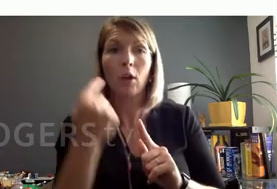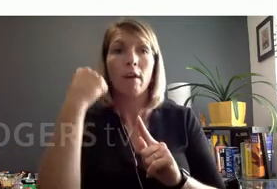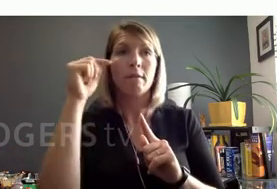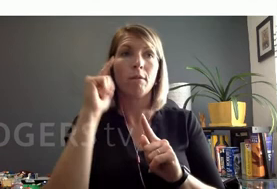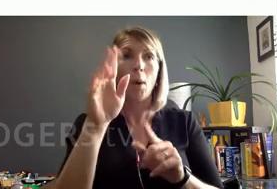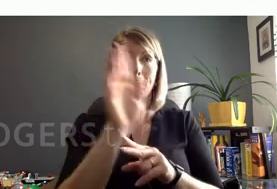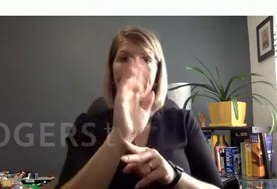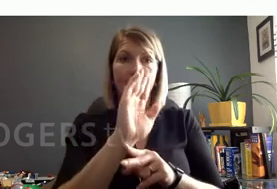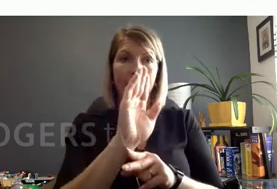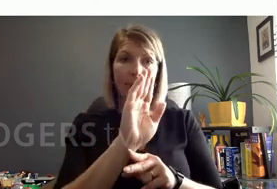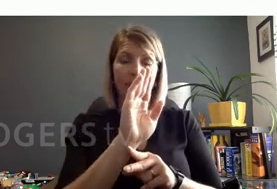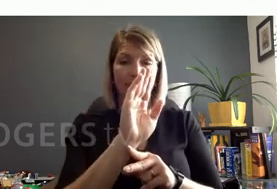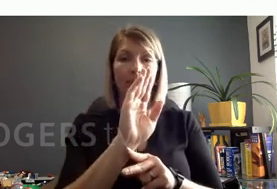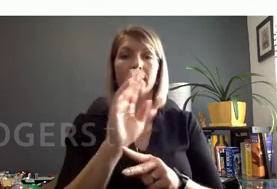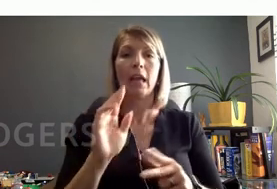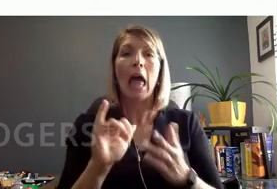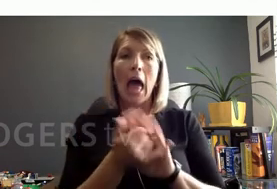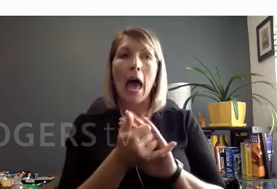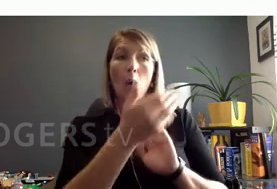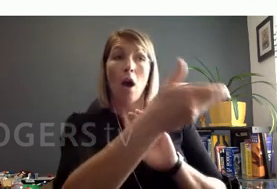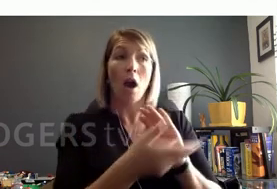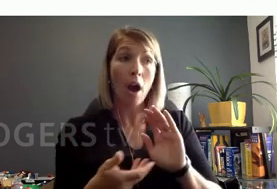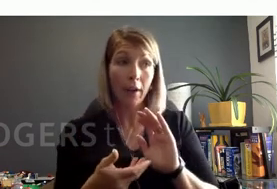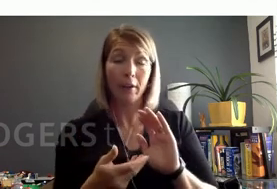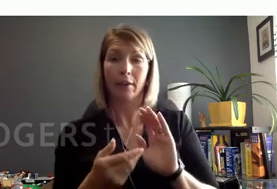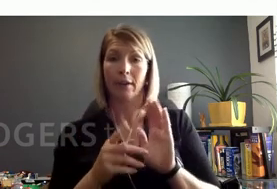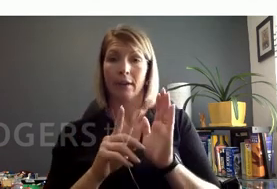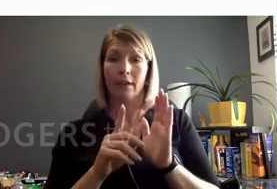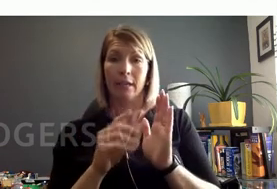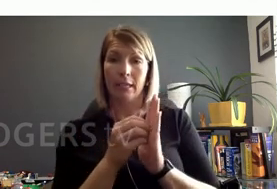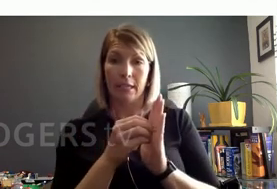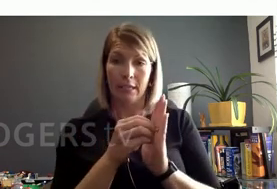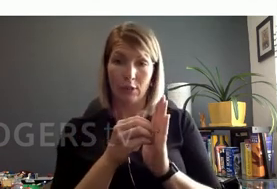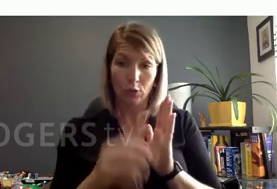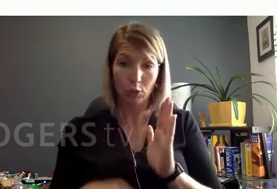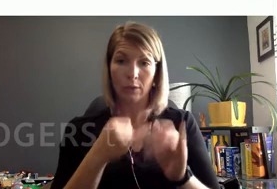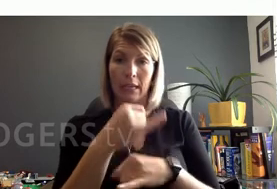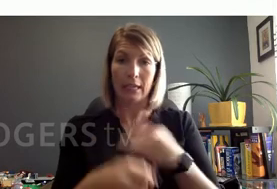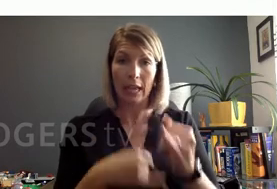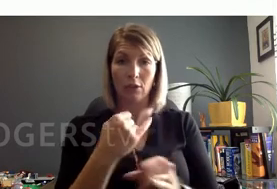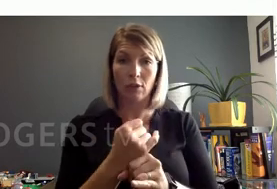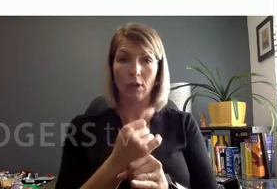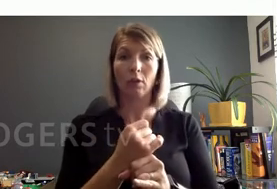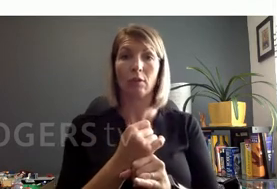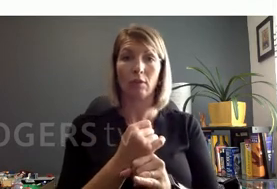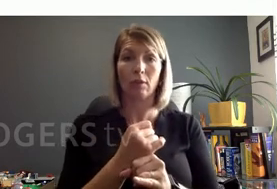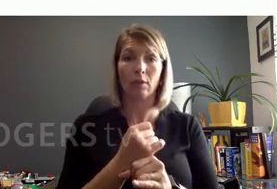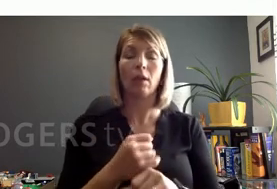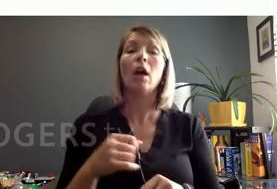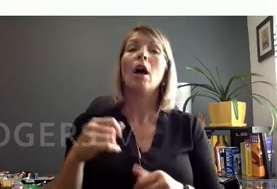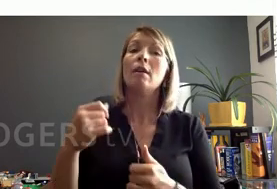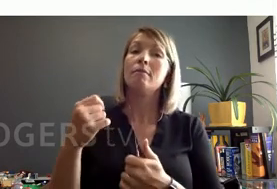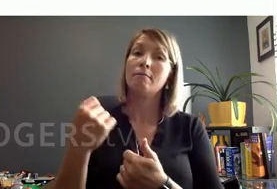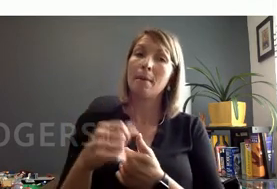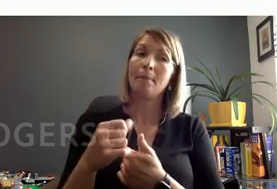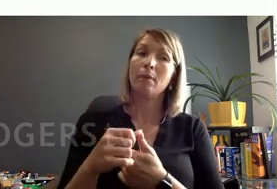hiring newcomers, international students, because from studies over study, the most important determinant for long-term